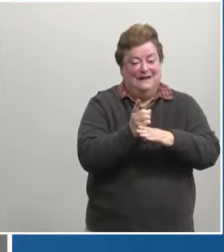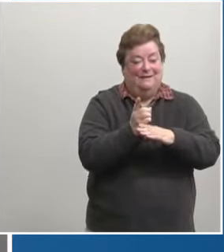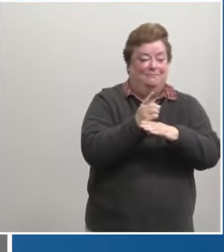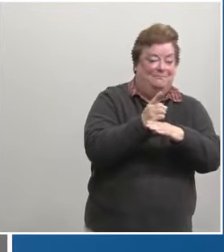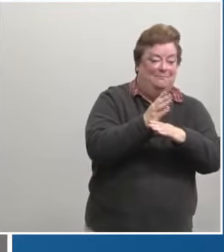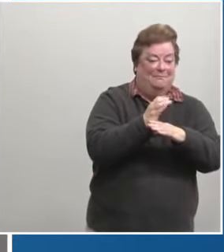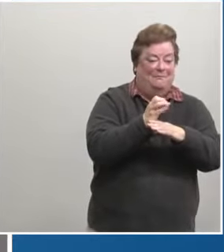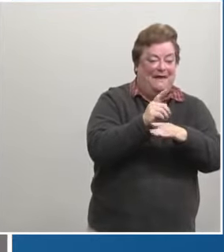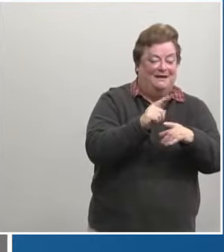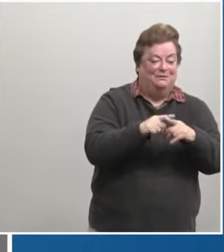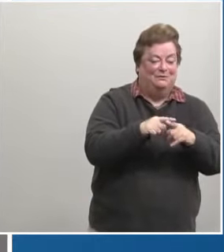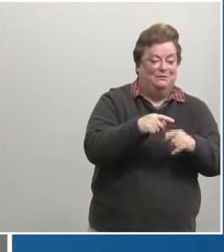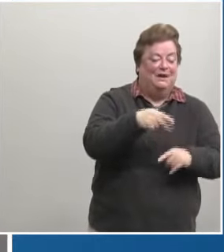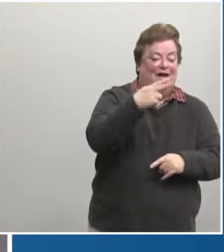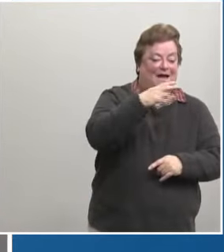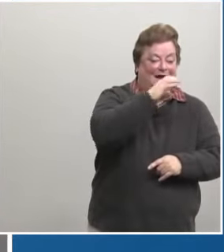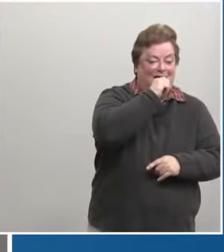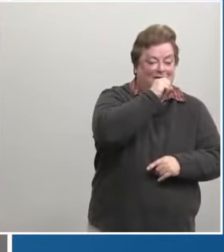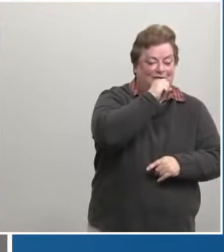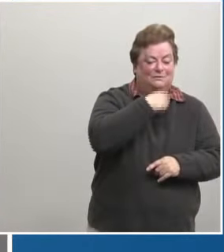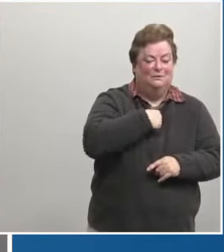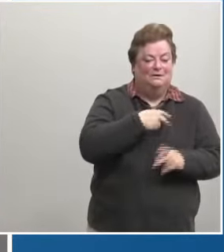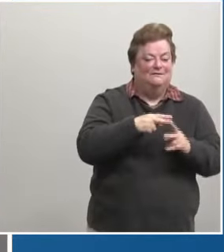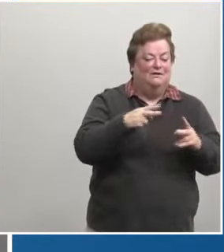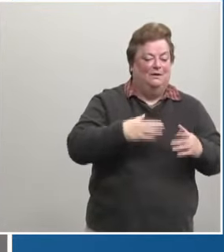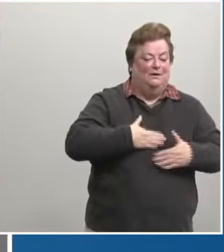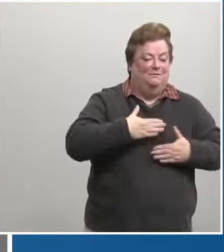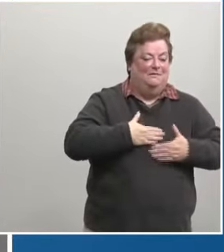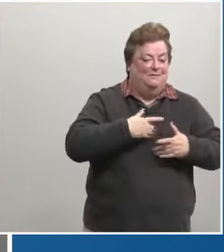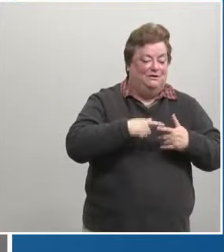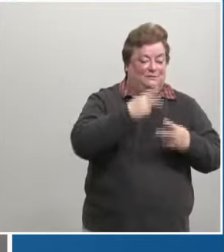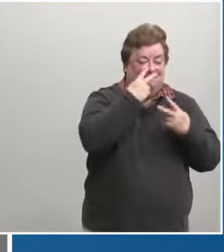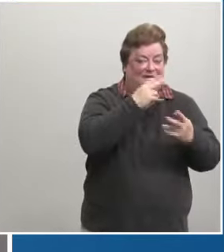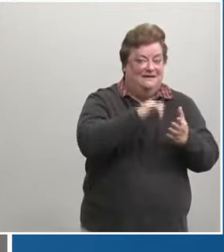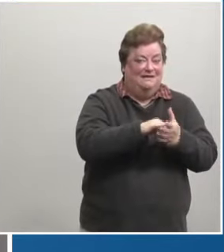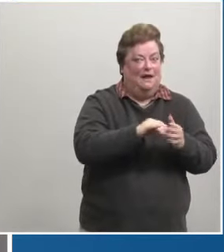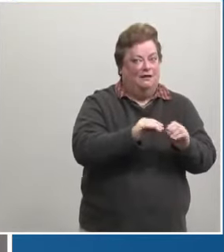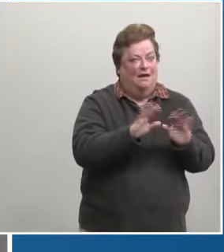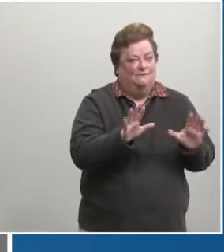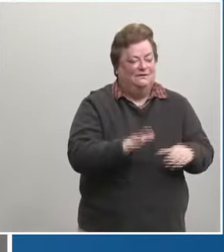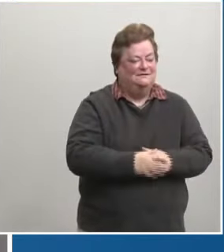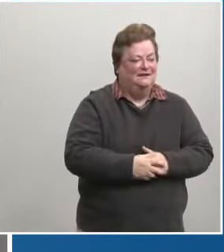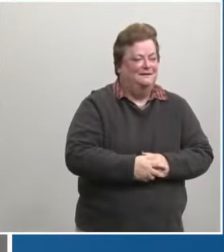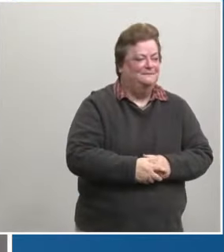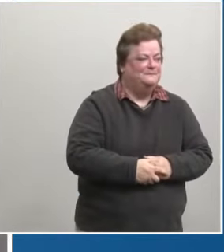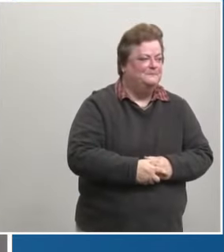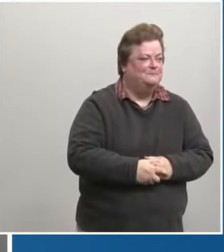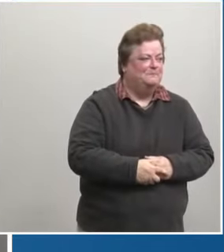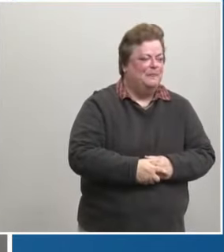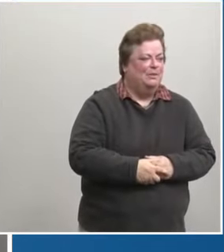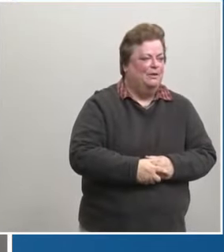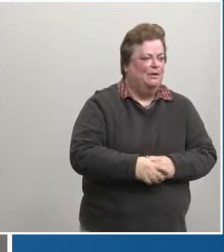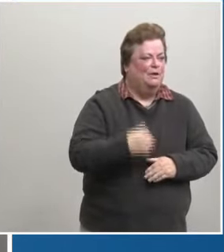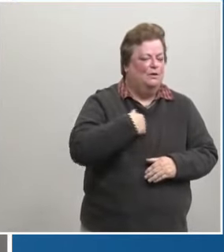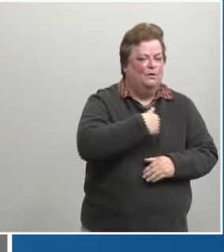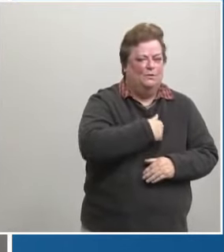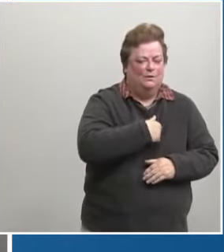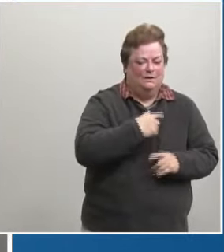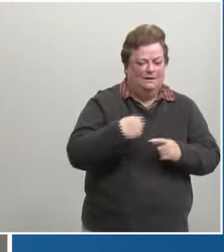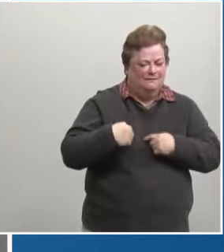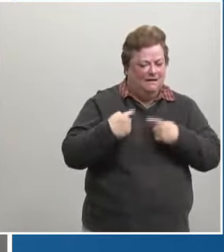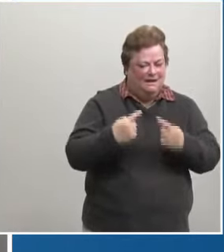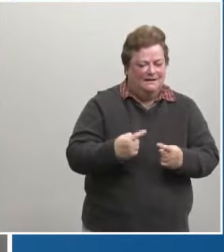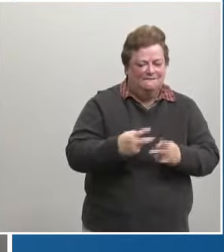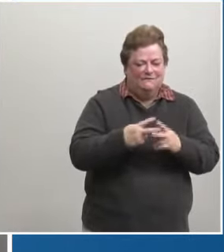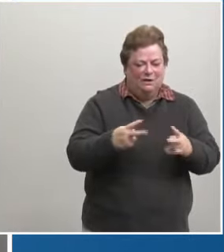to high in the orange. We're very pleased to see that, obviously. You know, we have had a very careful